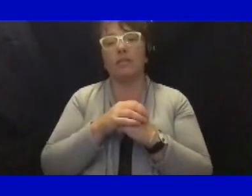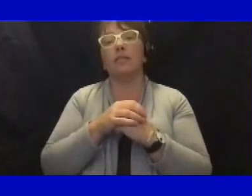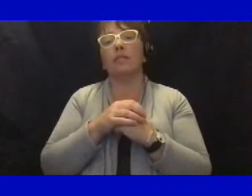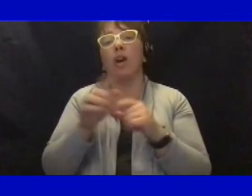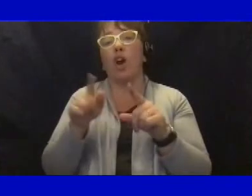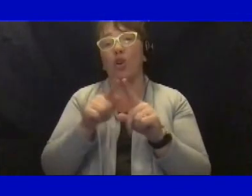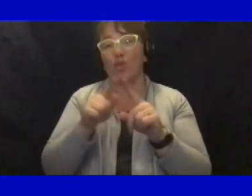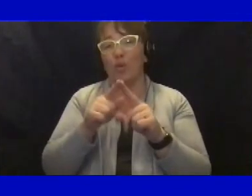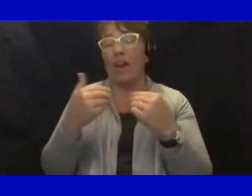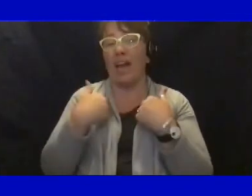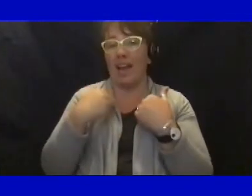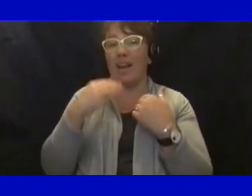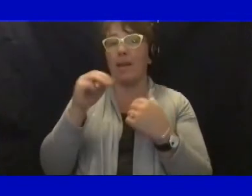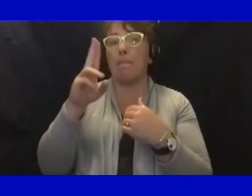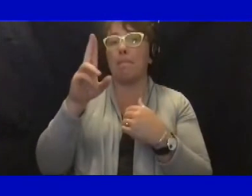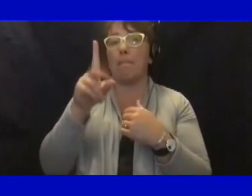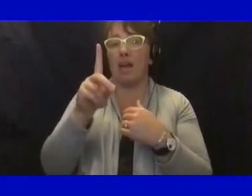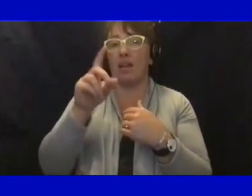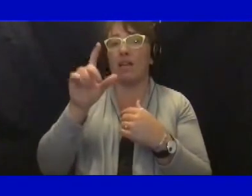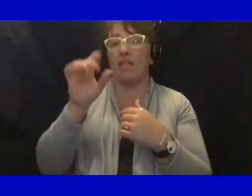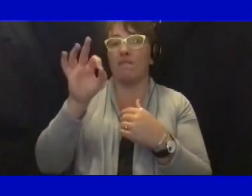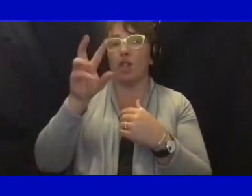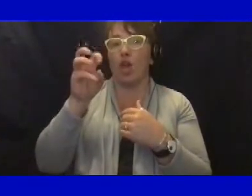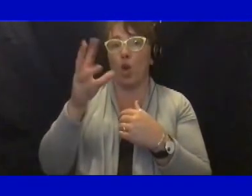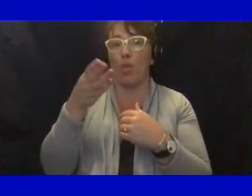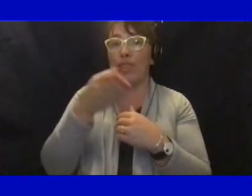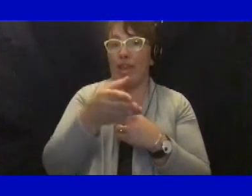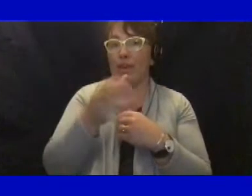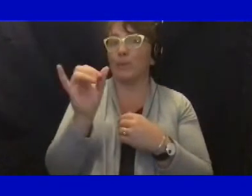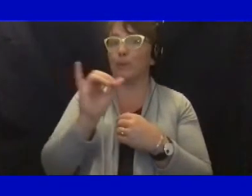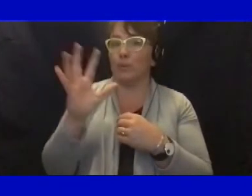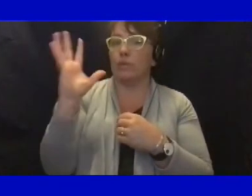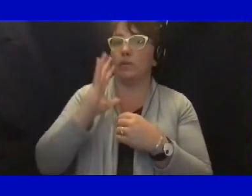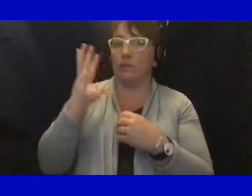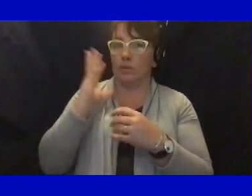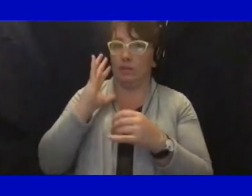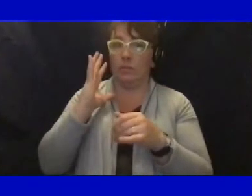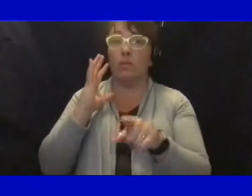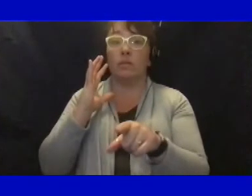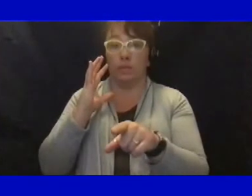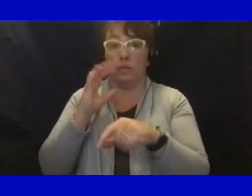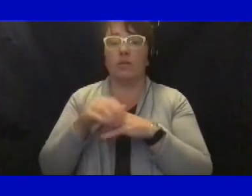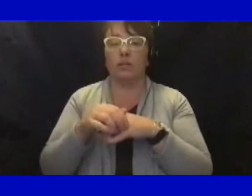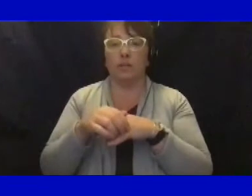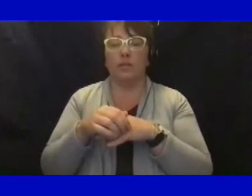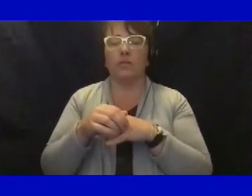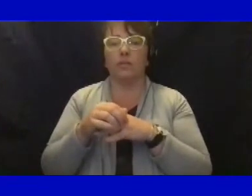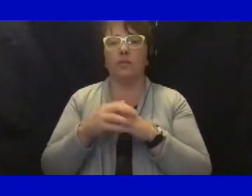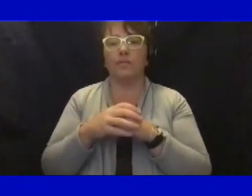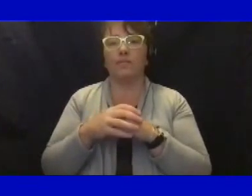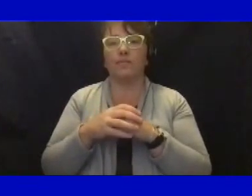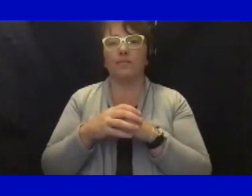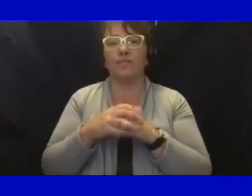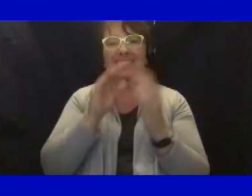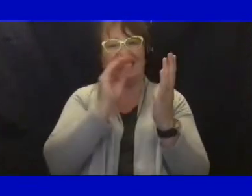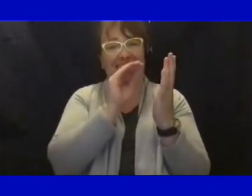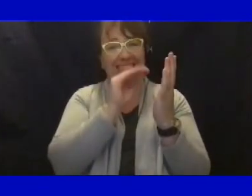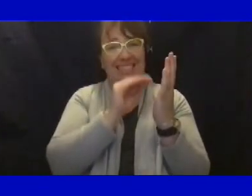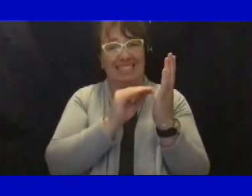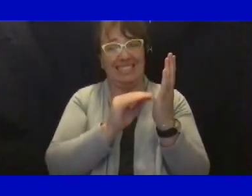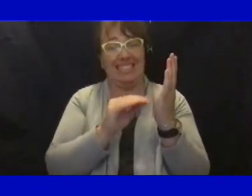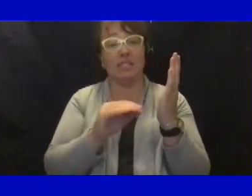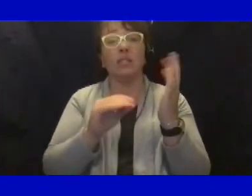December. And so our team actually went out after that mud flow and documented it so that we would have that information if we ever had